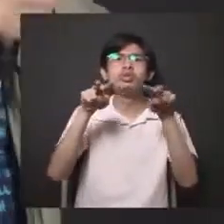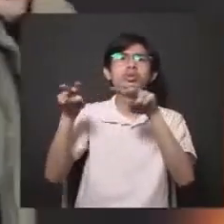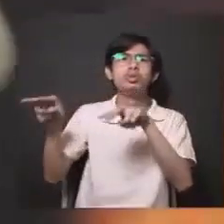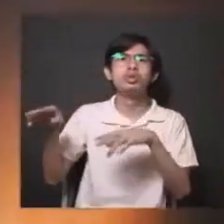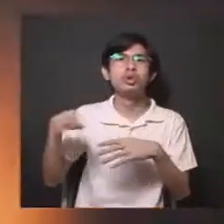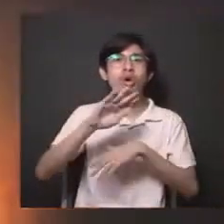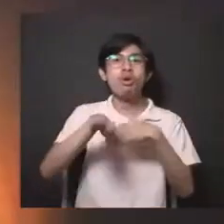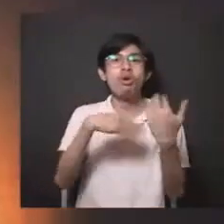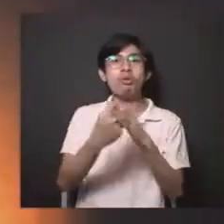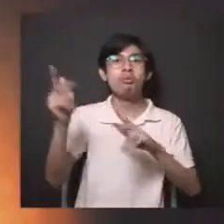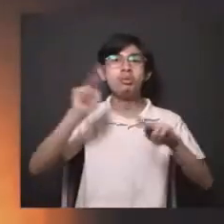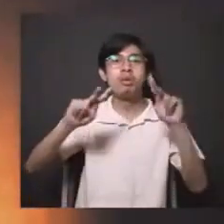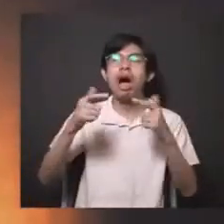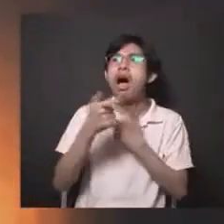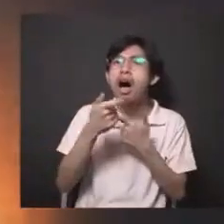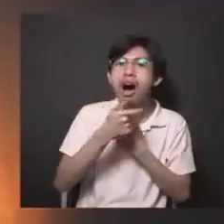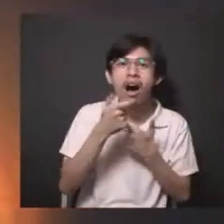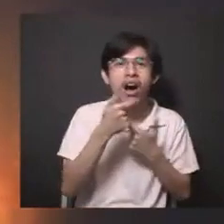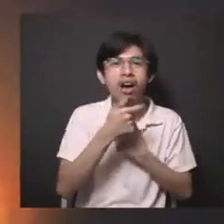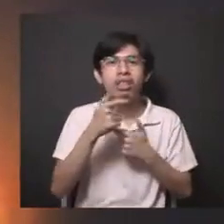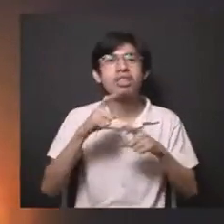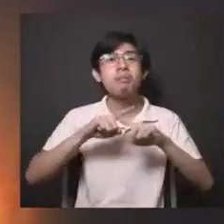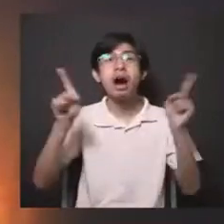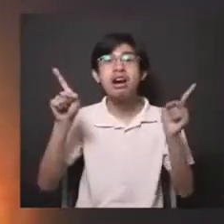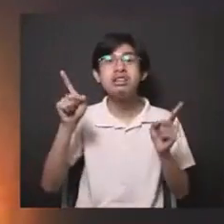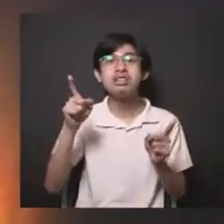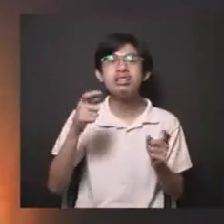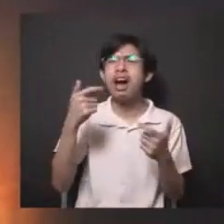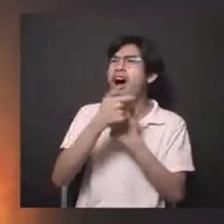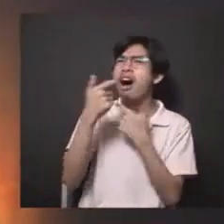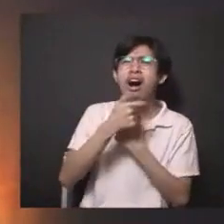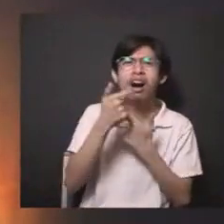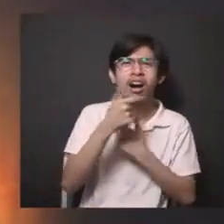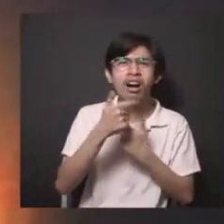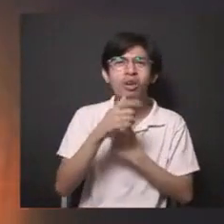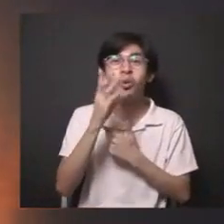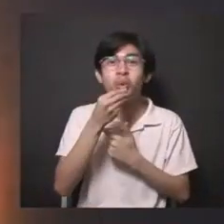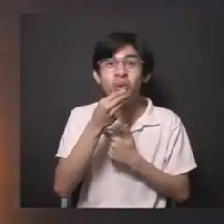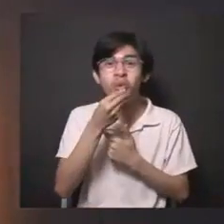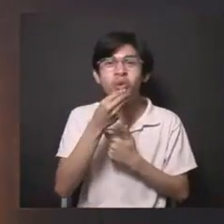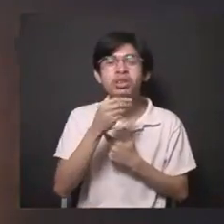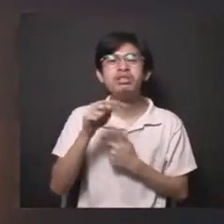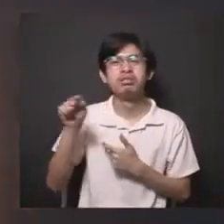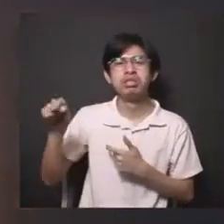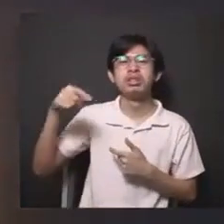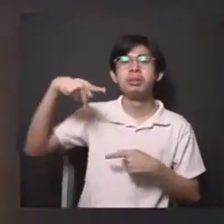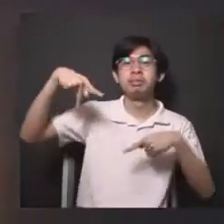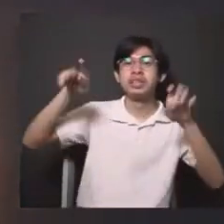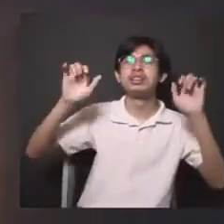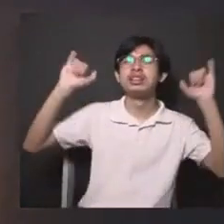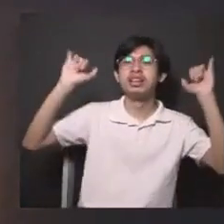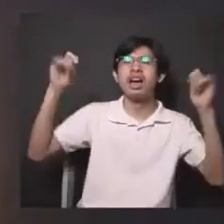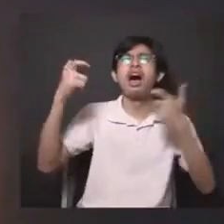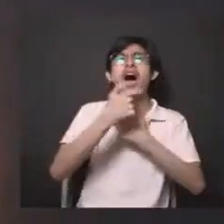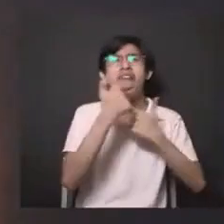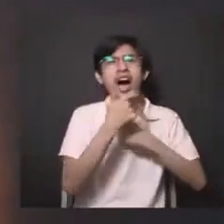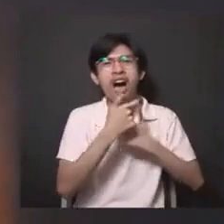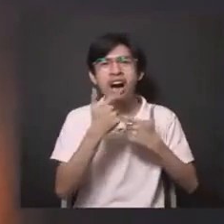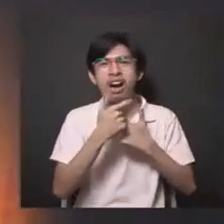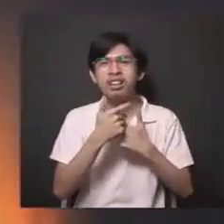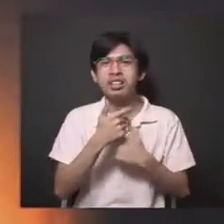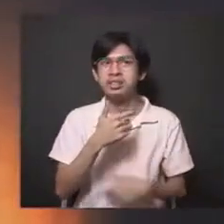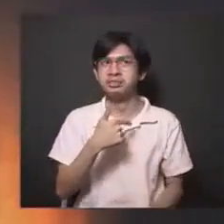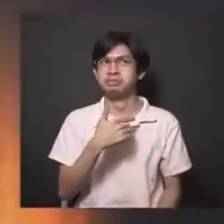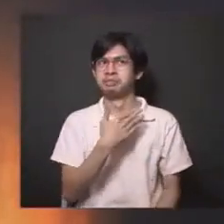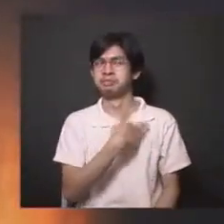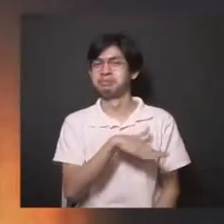But guess who was laughing the loudest? My PE teacher. So that was my life.